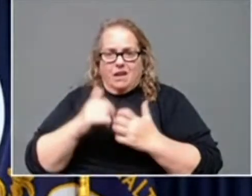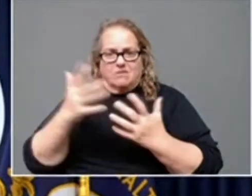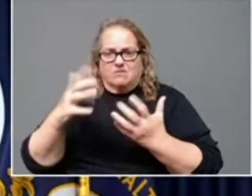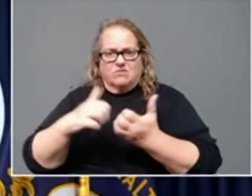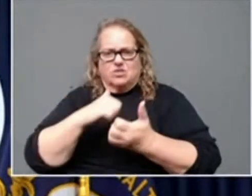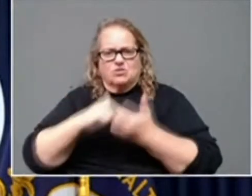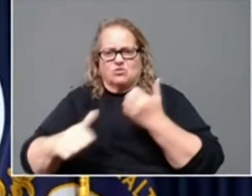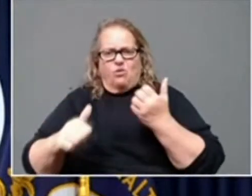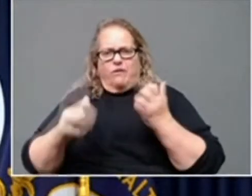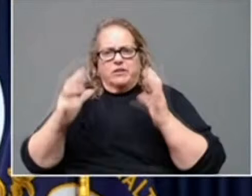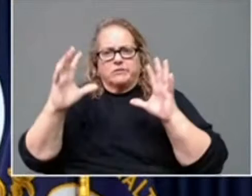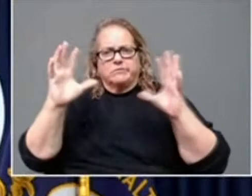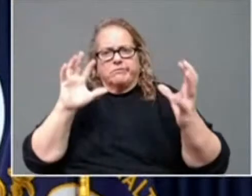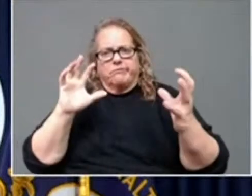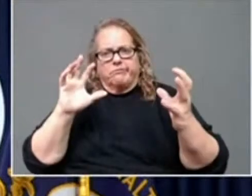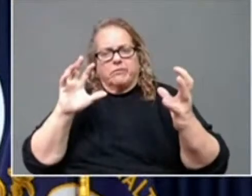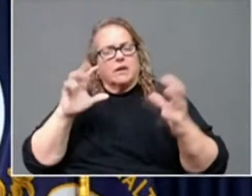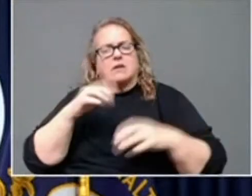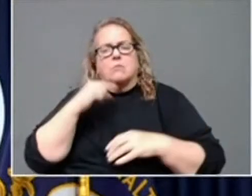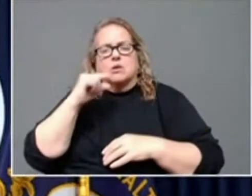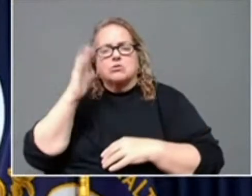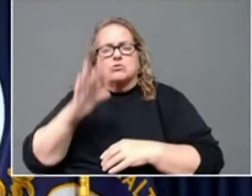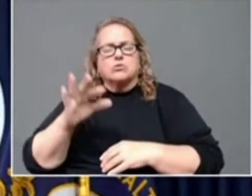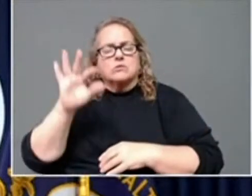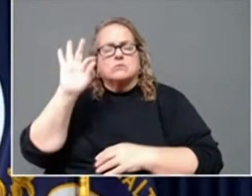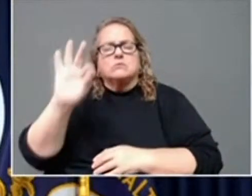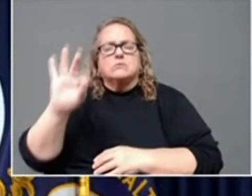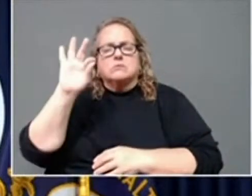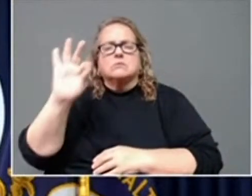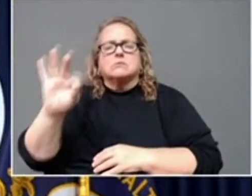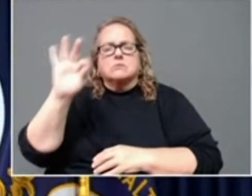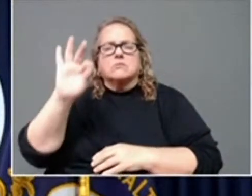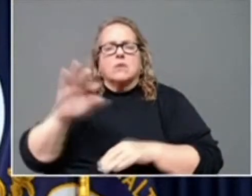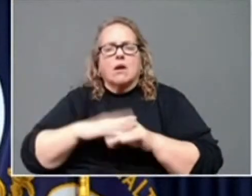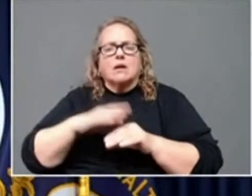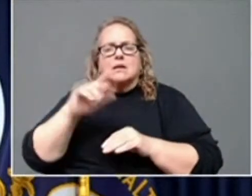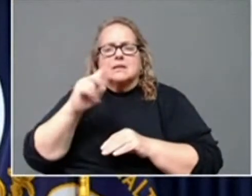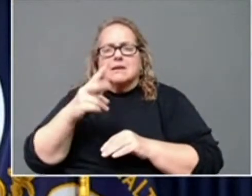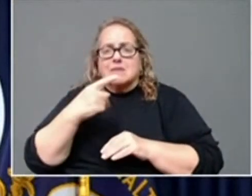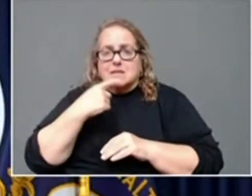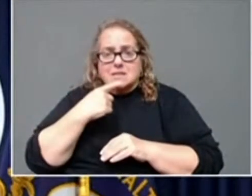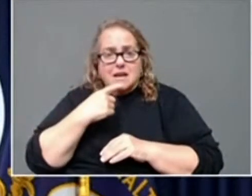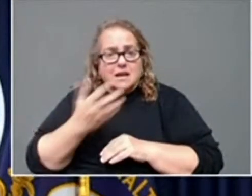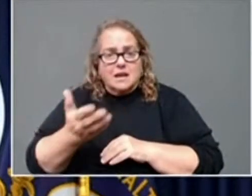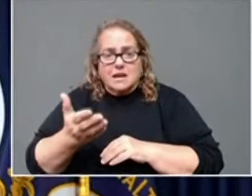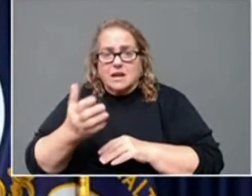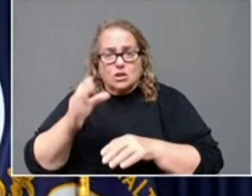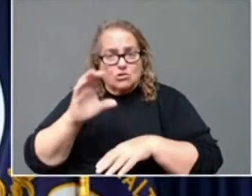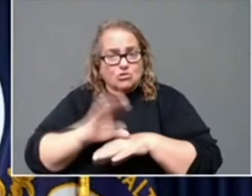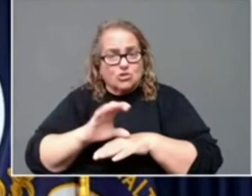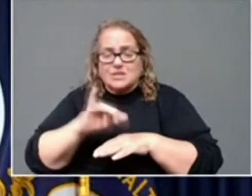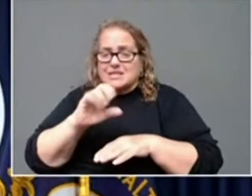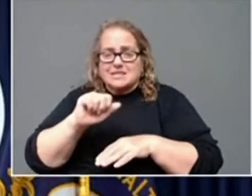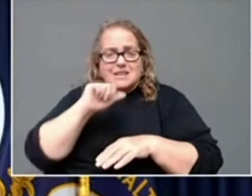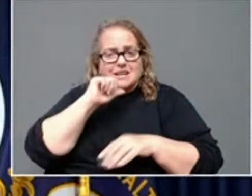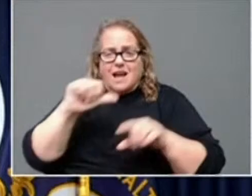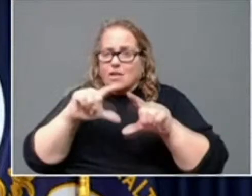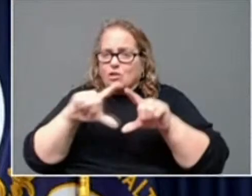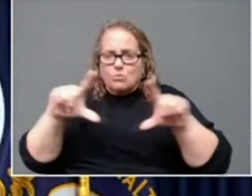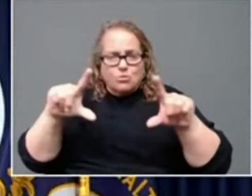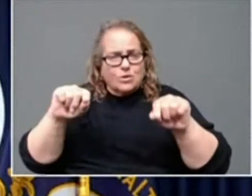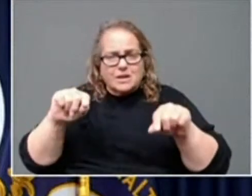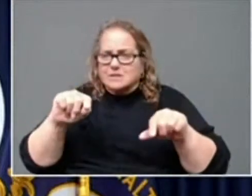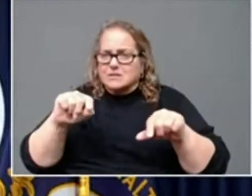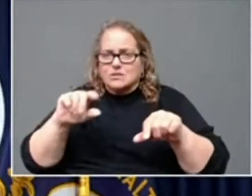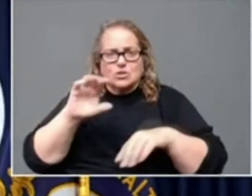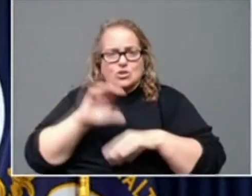and listening to a minister, on TV saying, the church isn't the bricks. It's you and